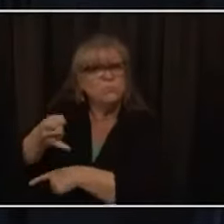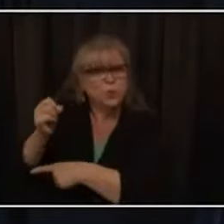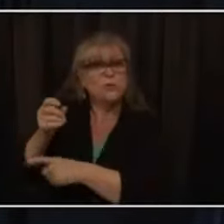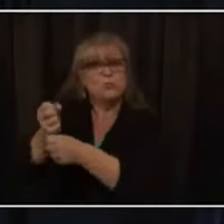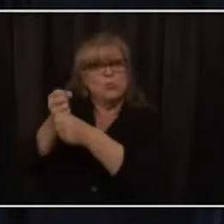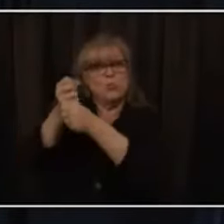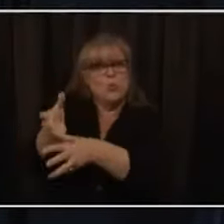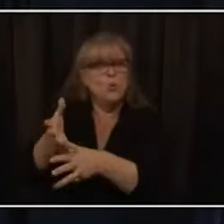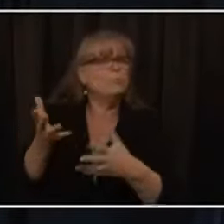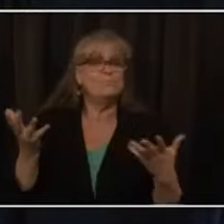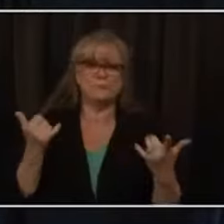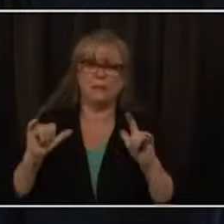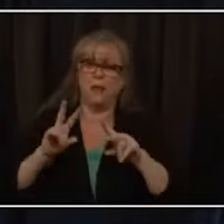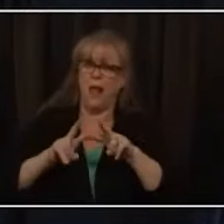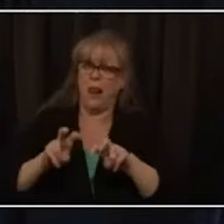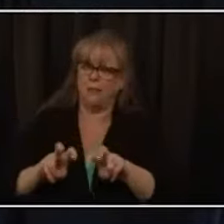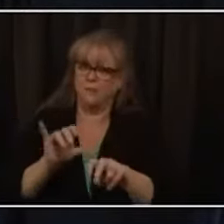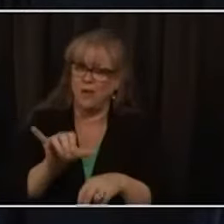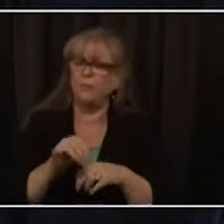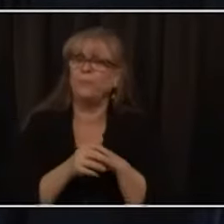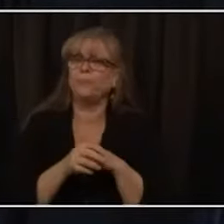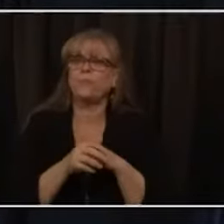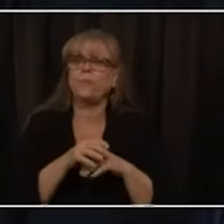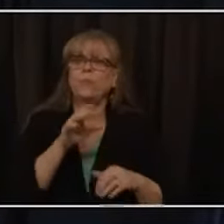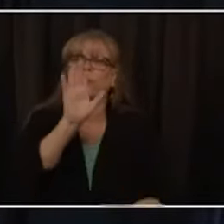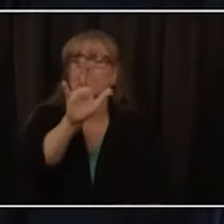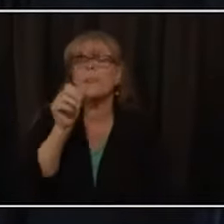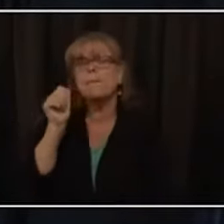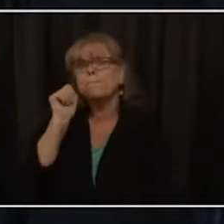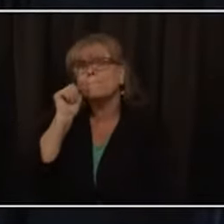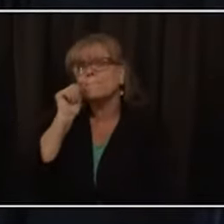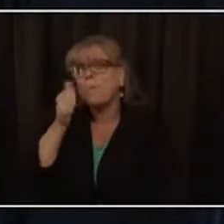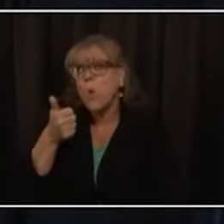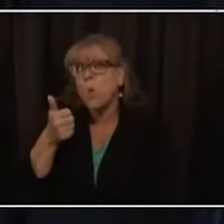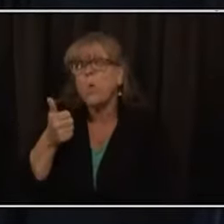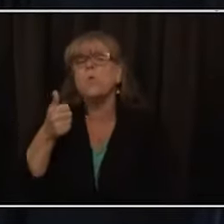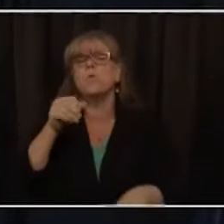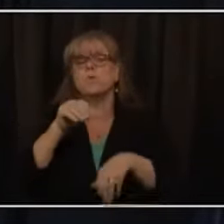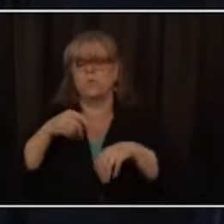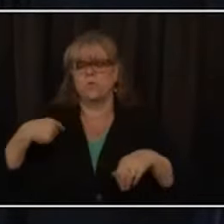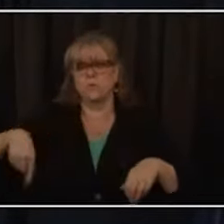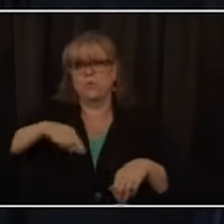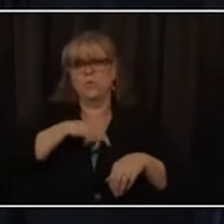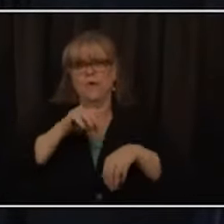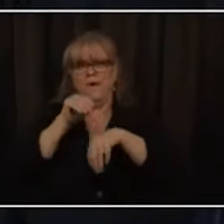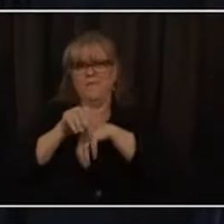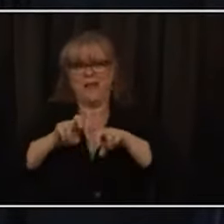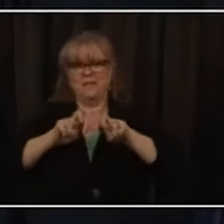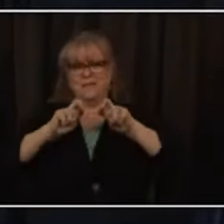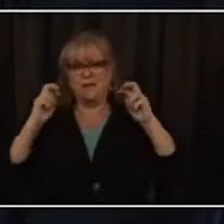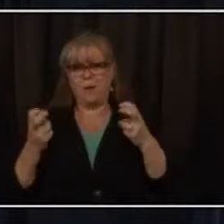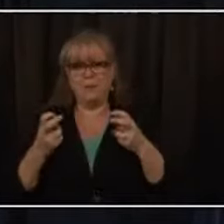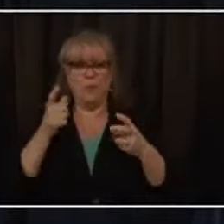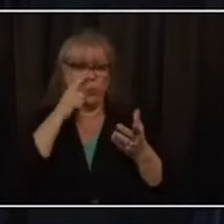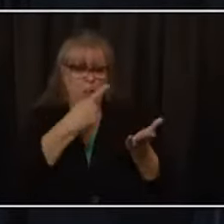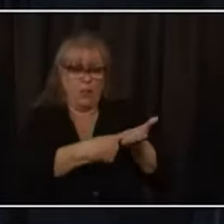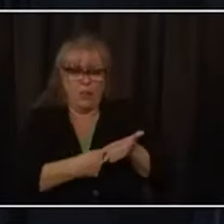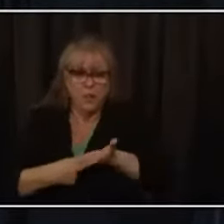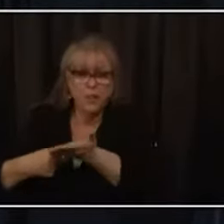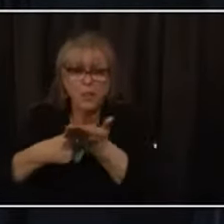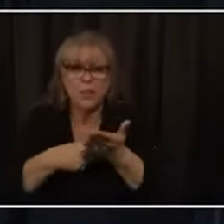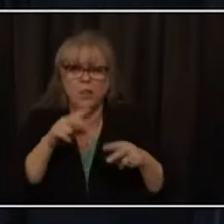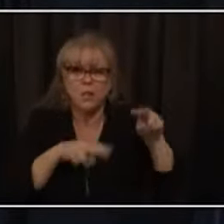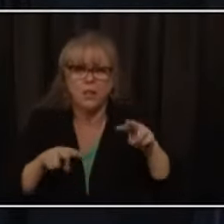The ACIP will review all the data that's available. I'm sure they'll look at data from other countries. They'll